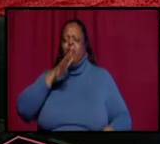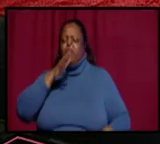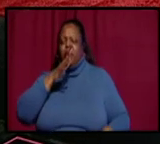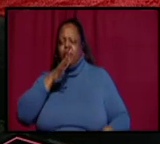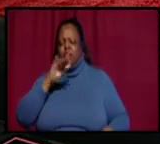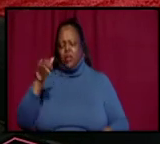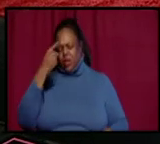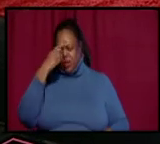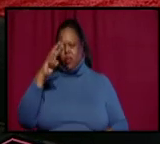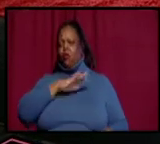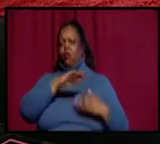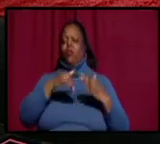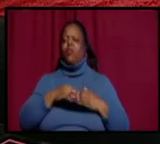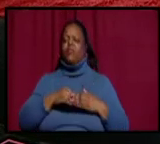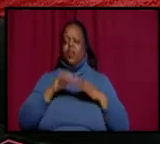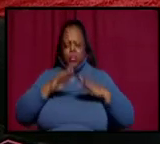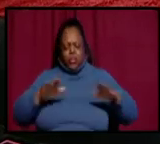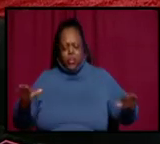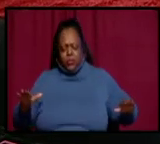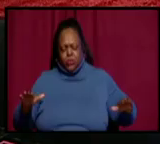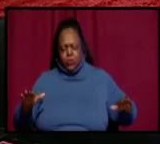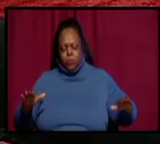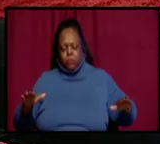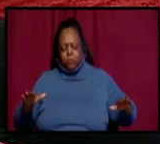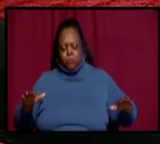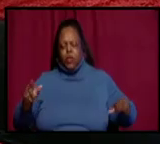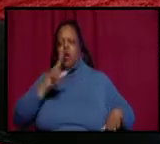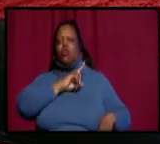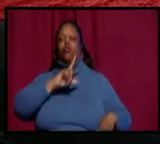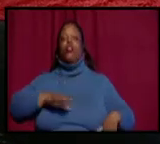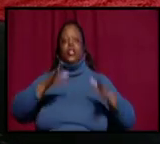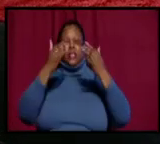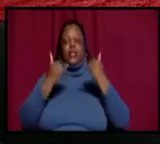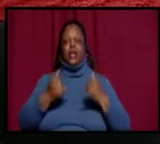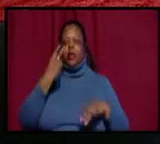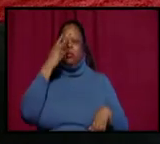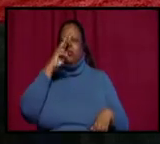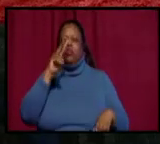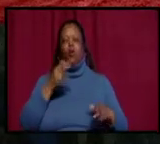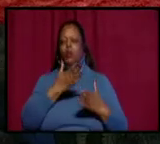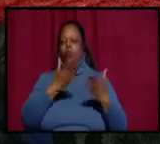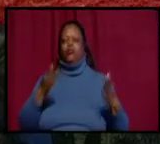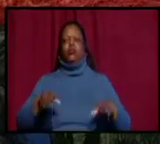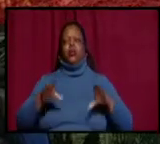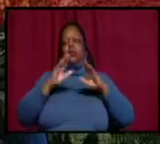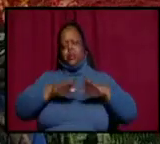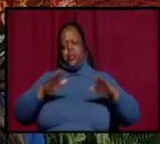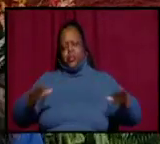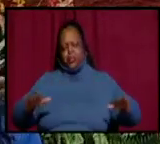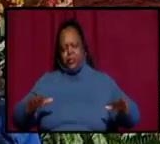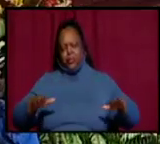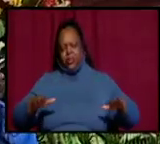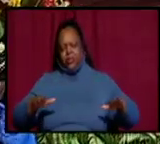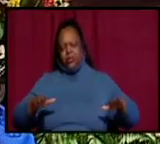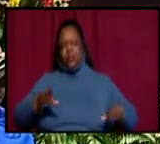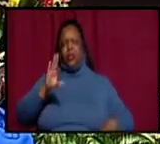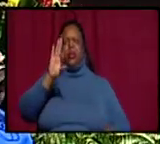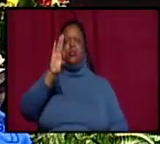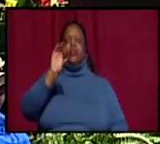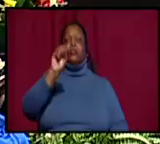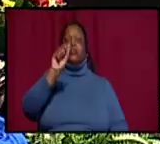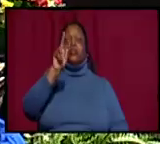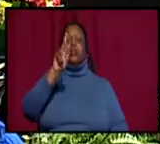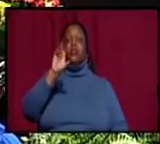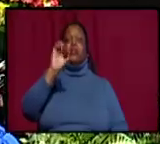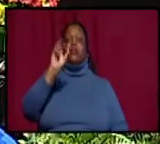on the children. I ask that you would even Lord, tonight, look on those children that are in foster care.